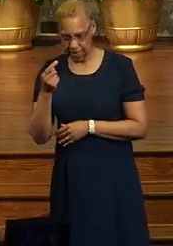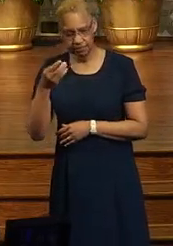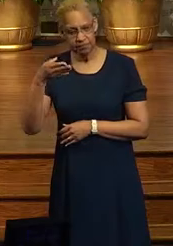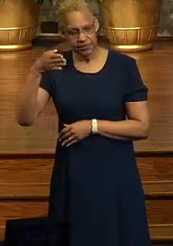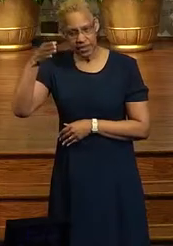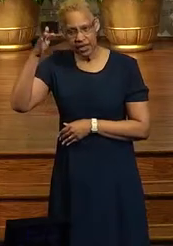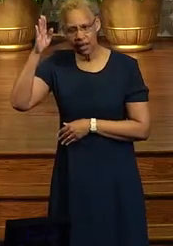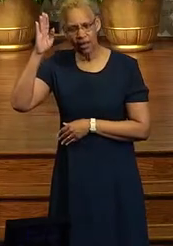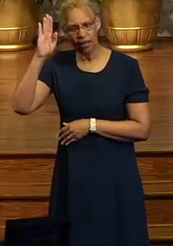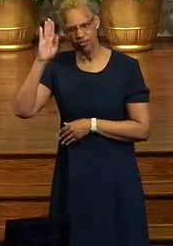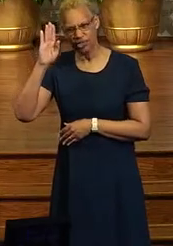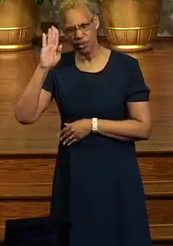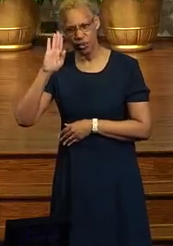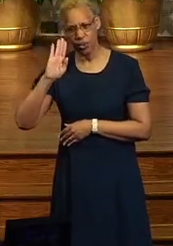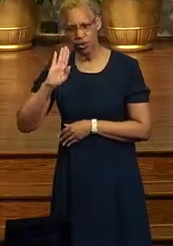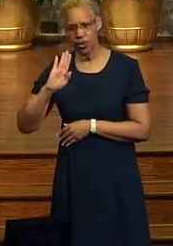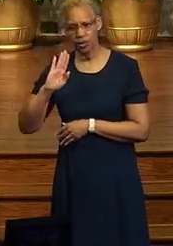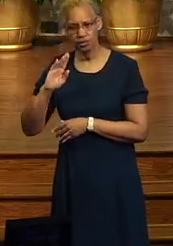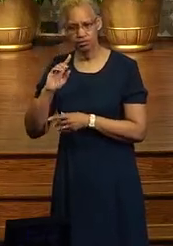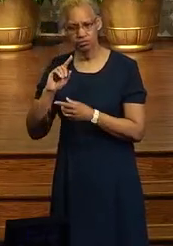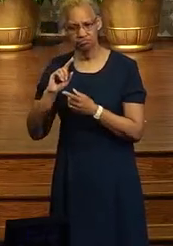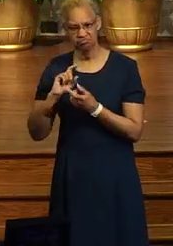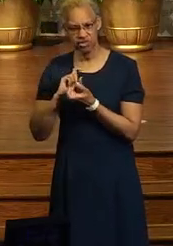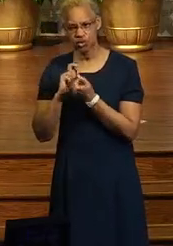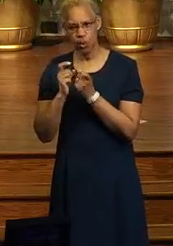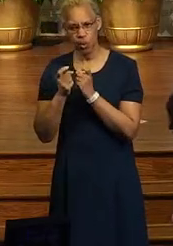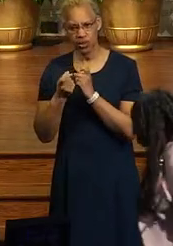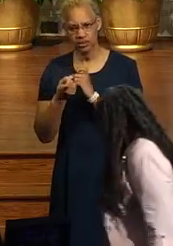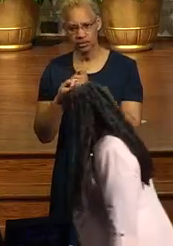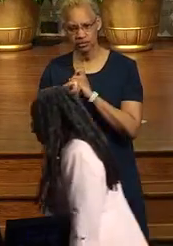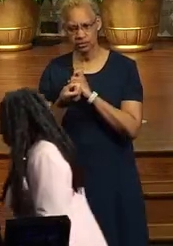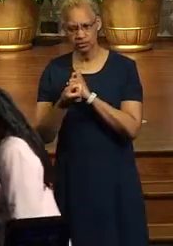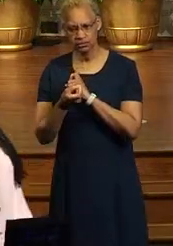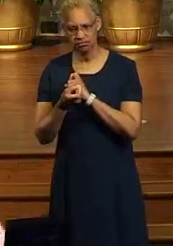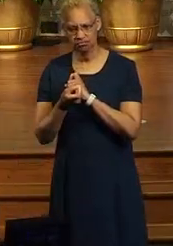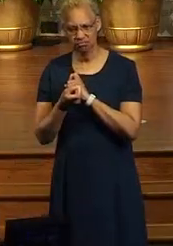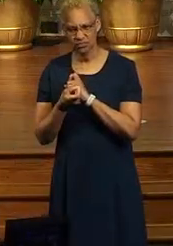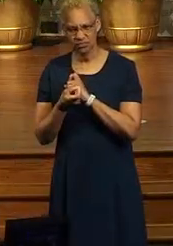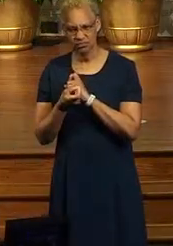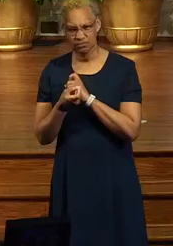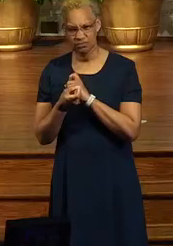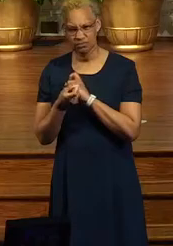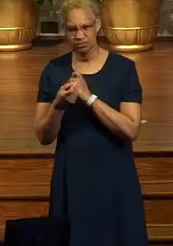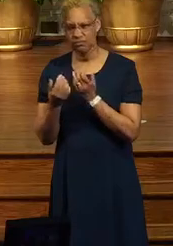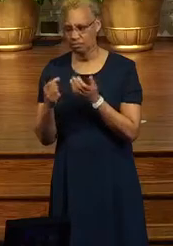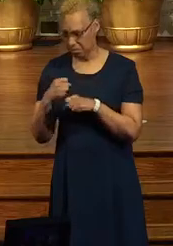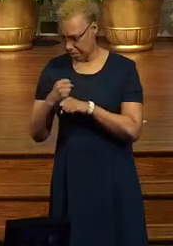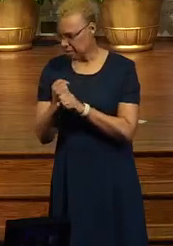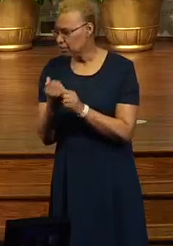for those who came down to give their lives to Christ.